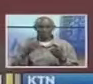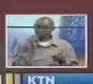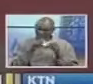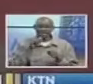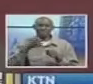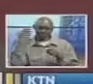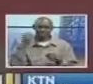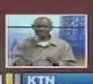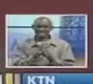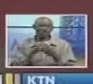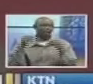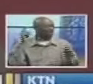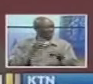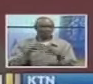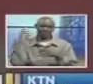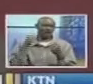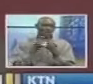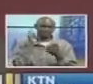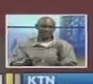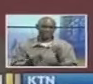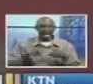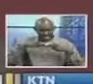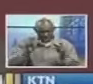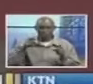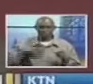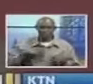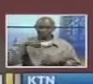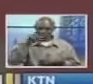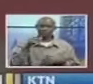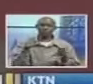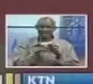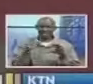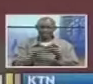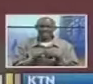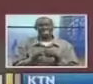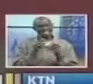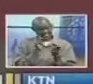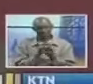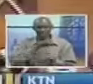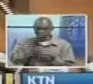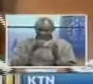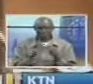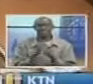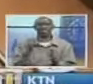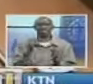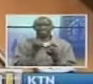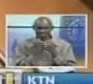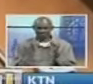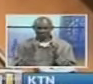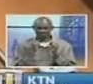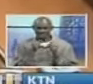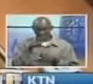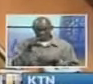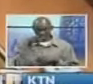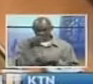done long time ago, allowing the citizens to participate in keeping the nation safe. The suggestion from